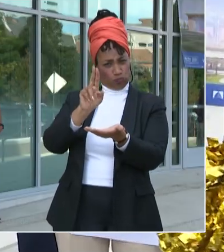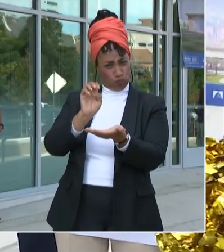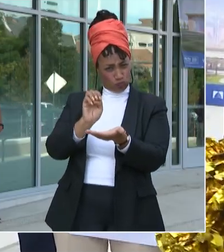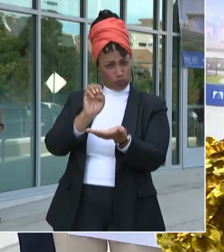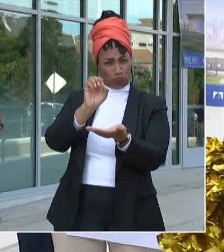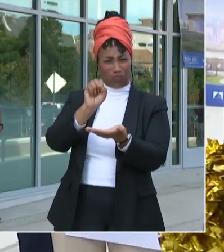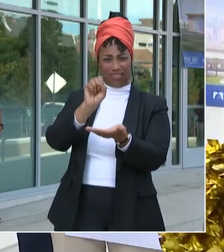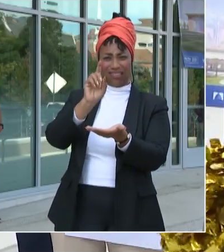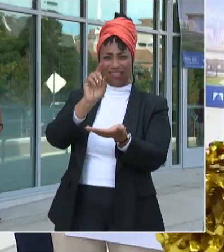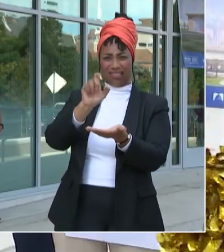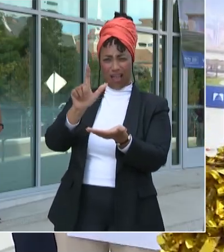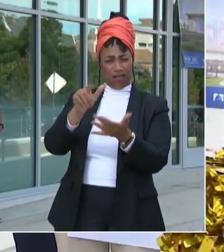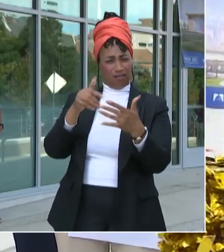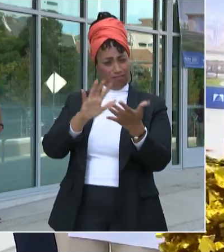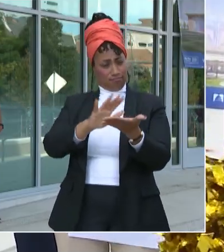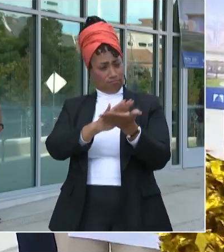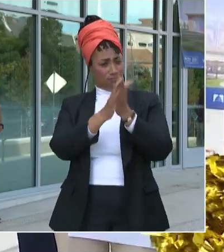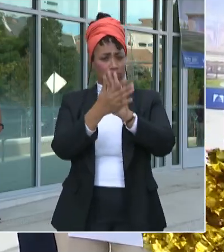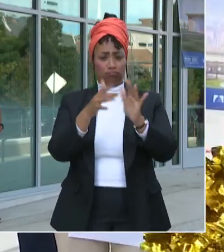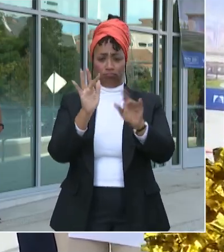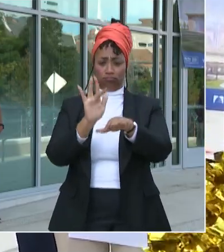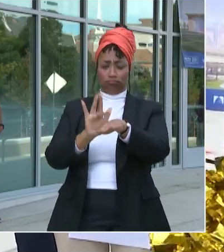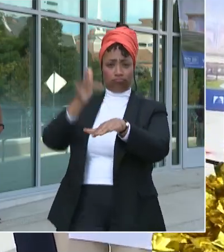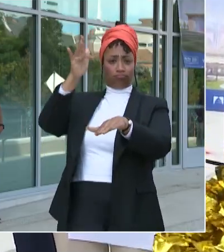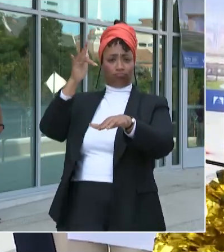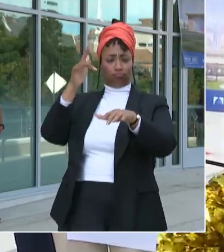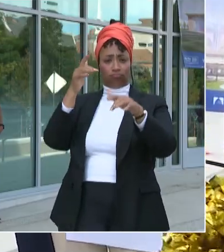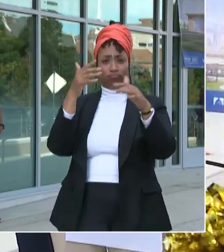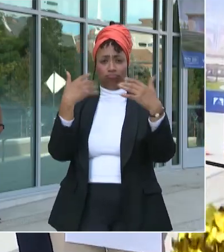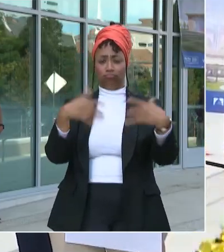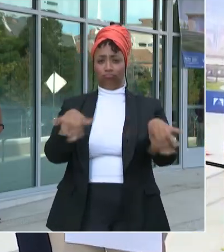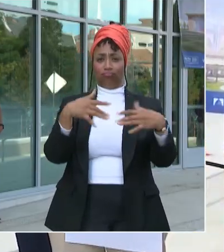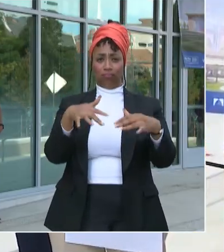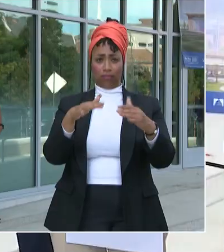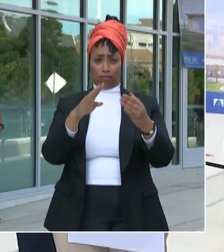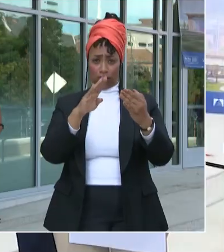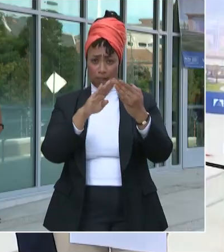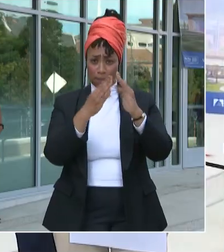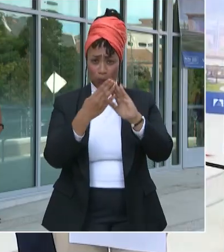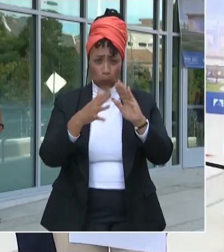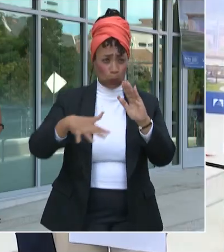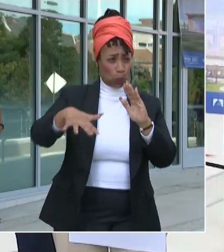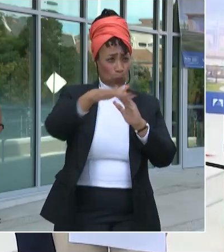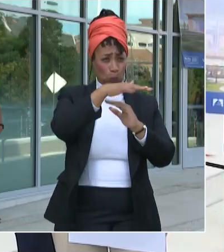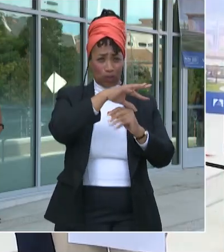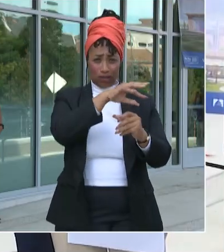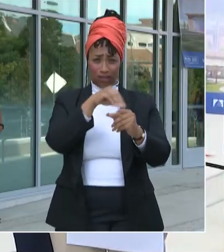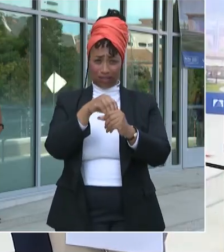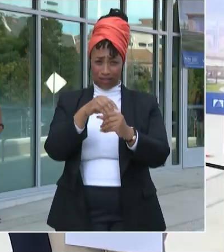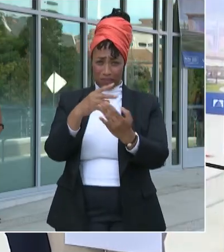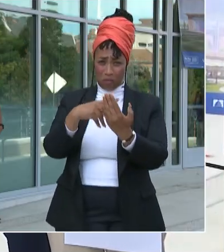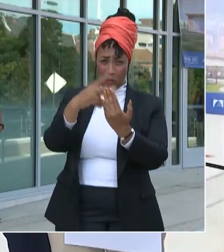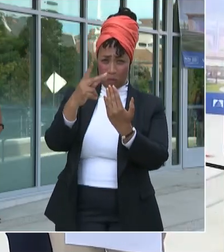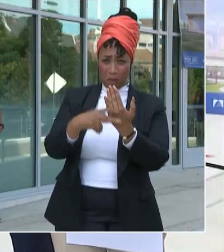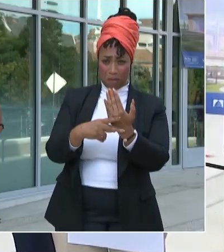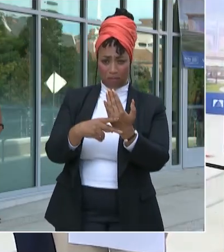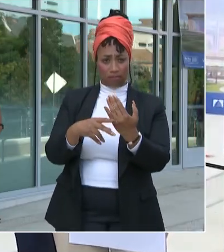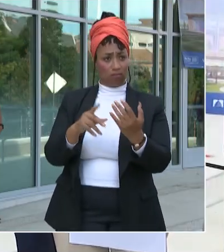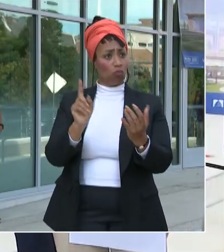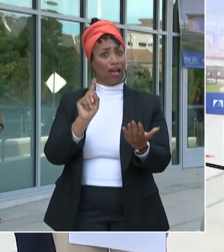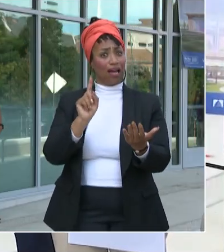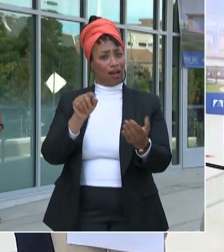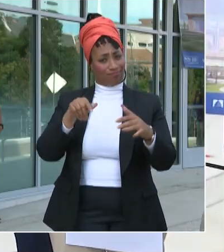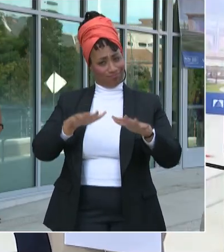a part of a great neighborhood feeder program right here in Ward 4.